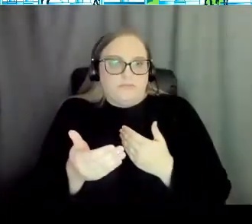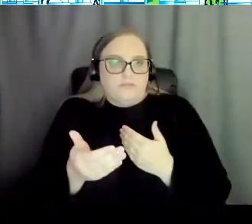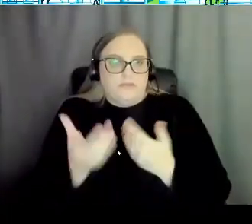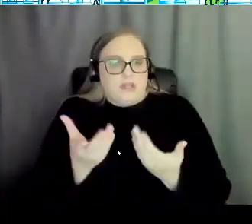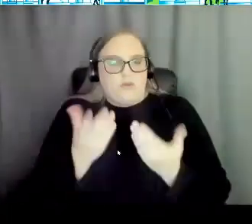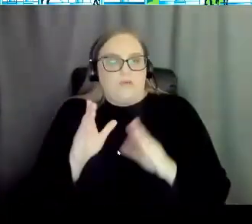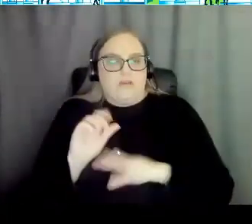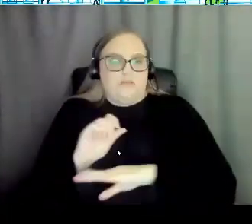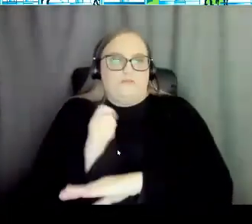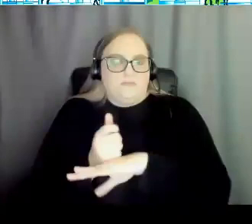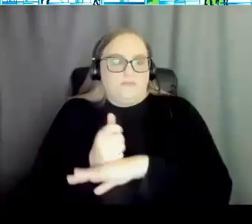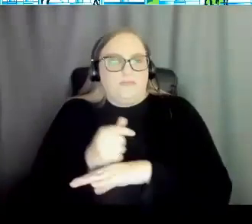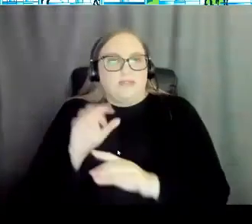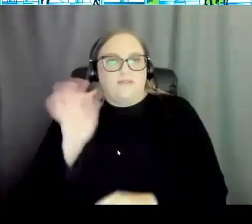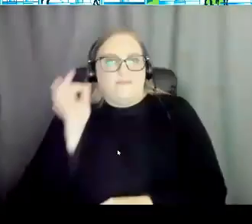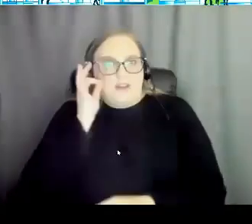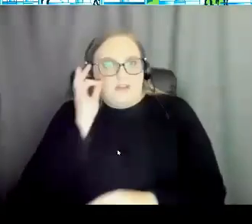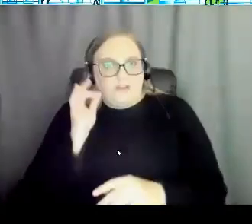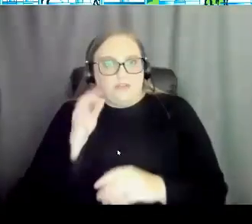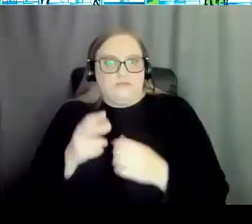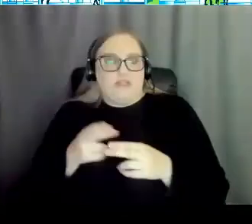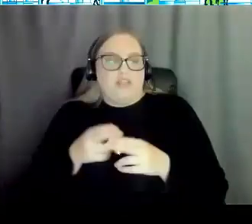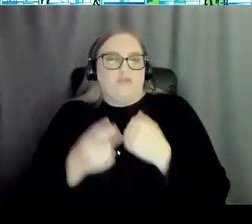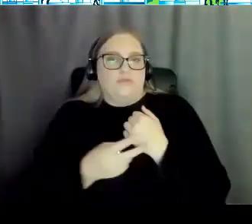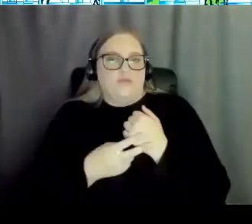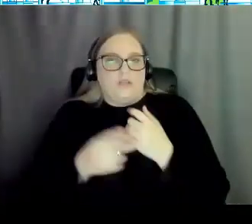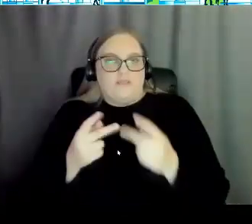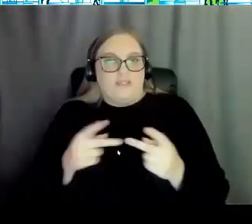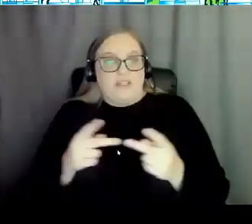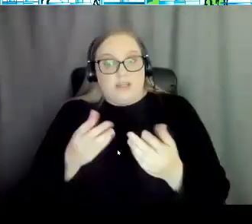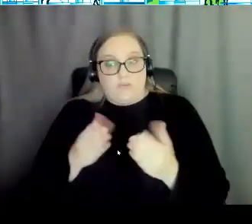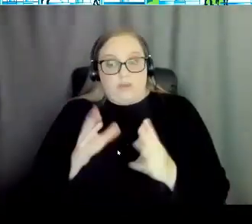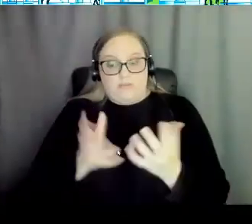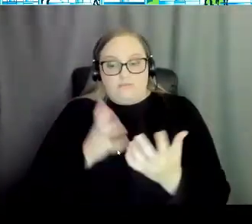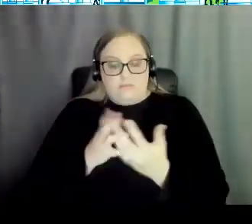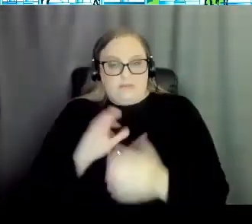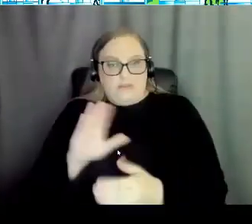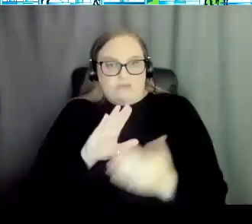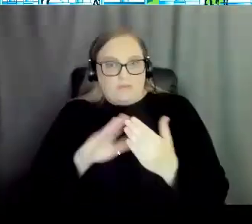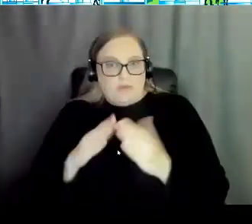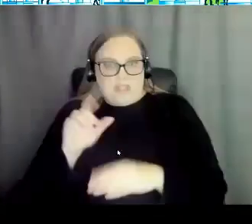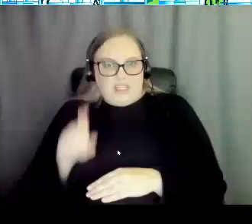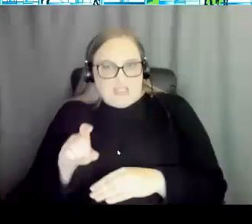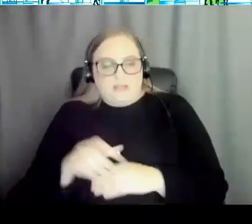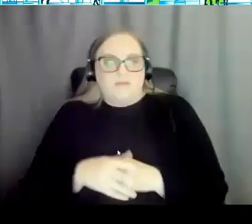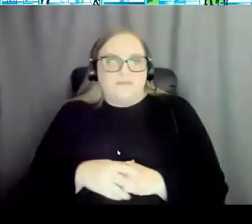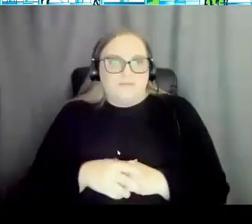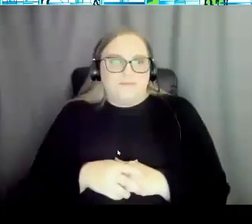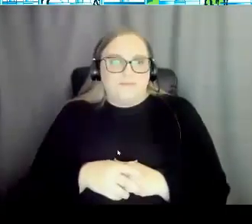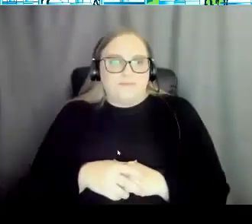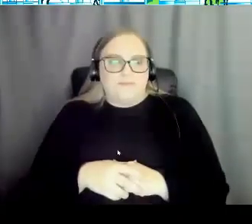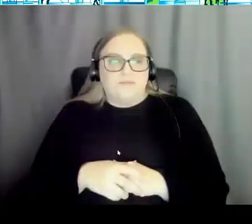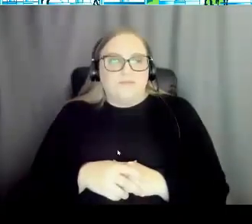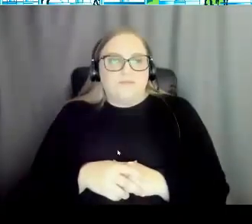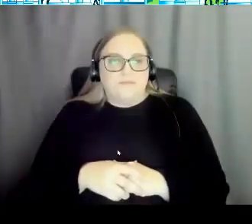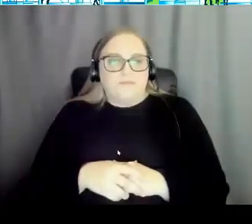federal consolidated interim storage facility in a way that meets the needs of communities and people. So we've done